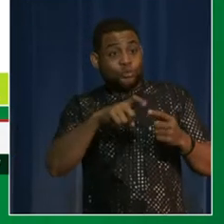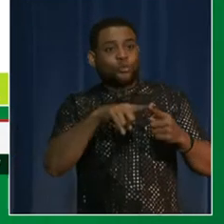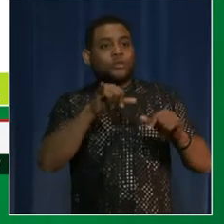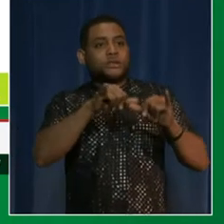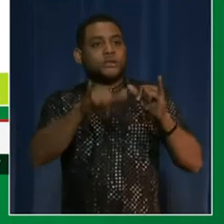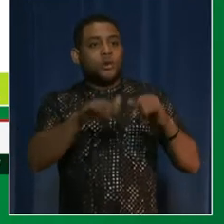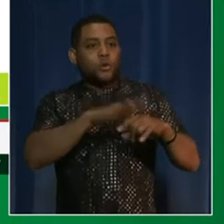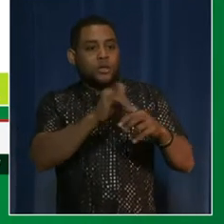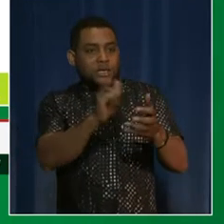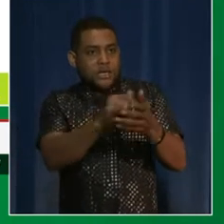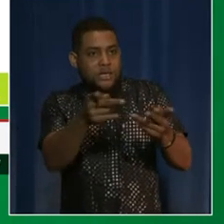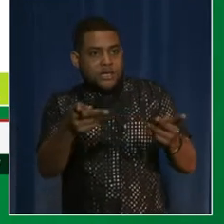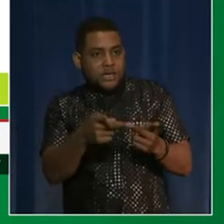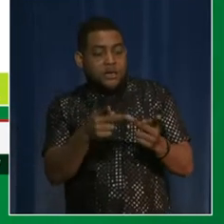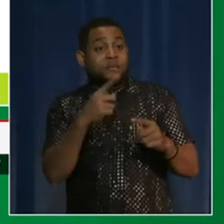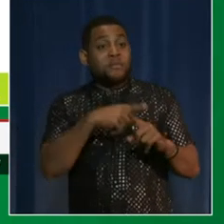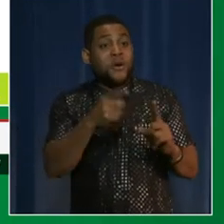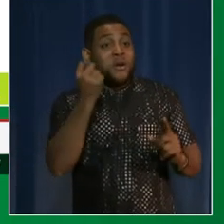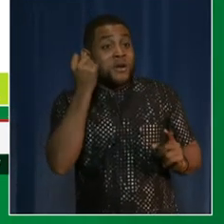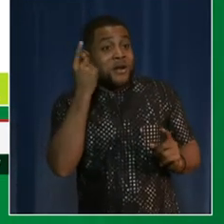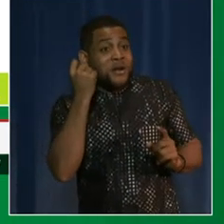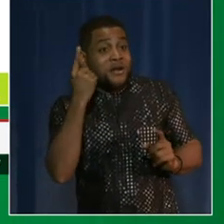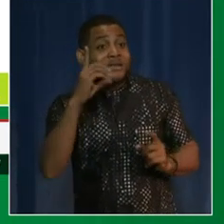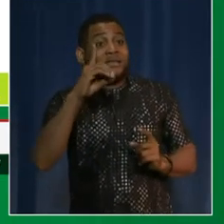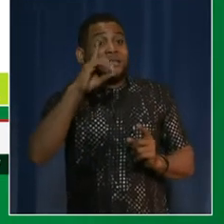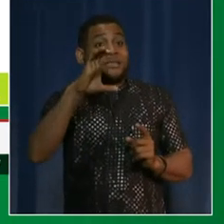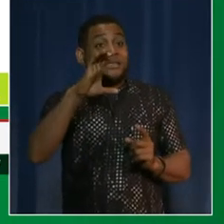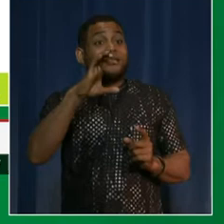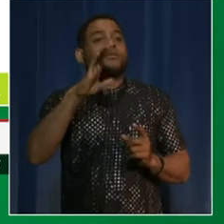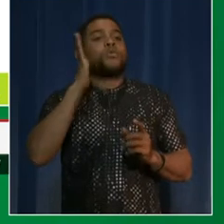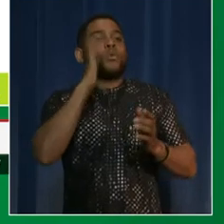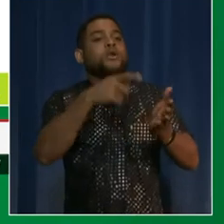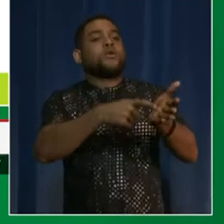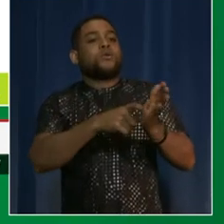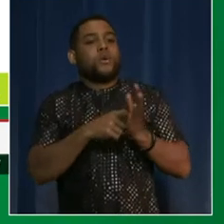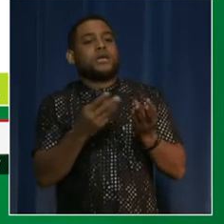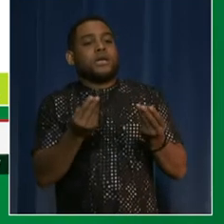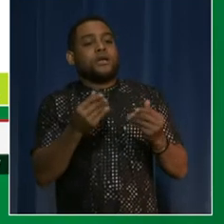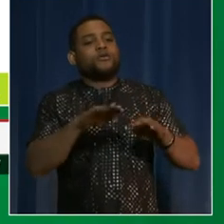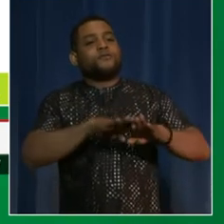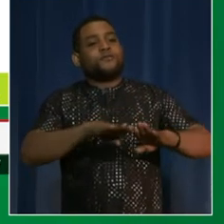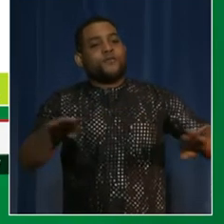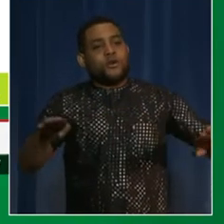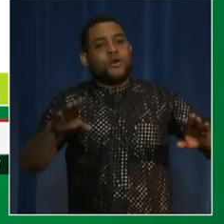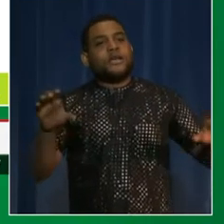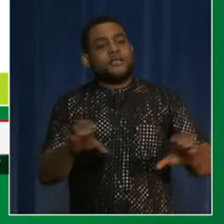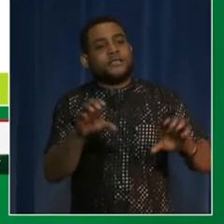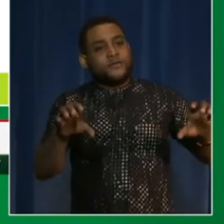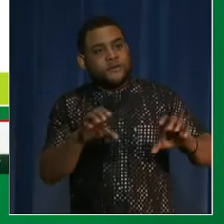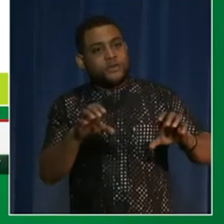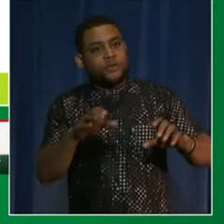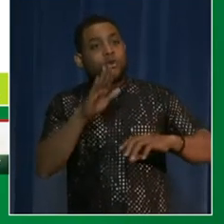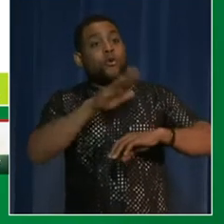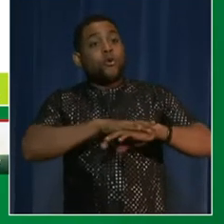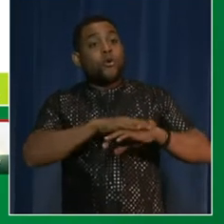However, the district will require ground floor activation, particularly along U Street, as well as a